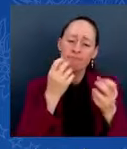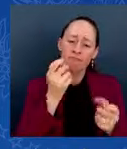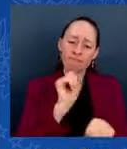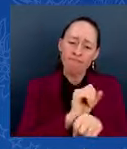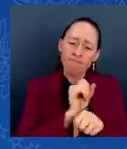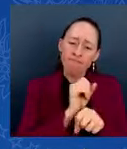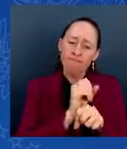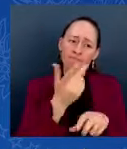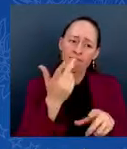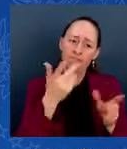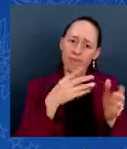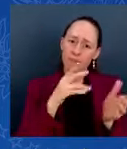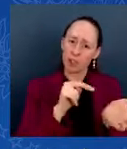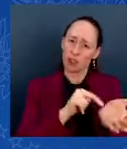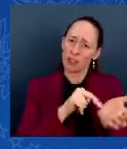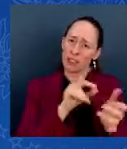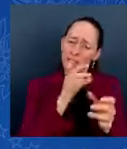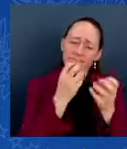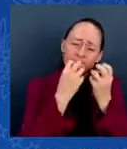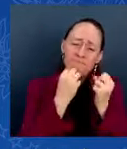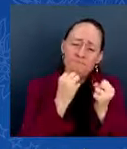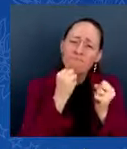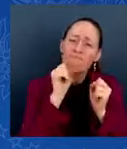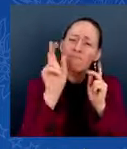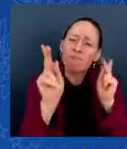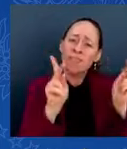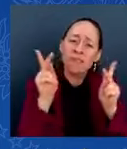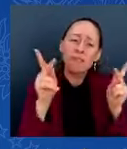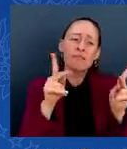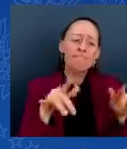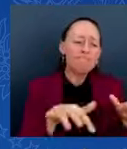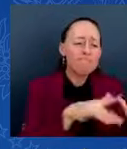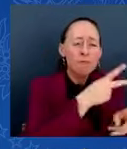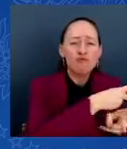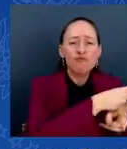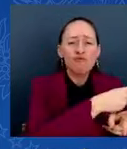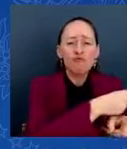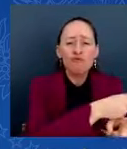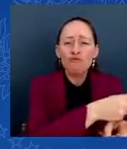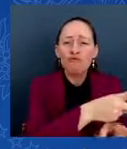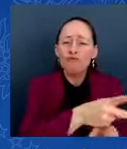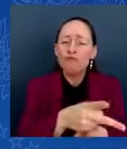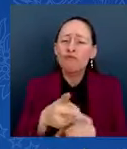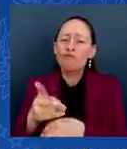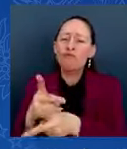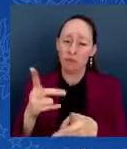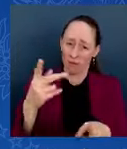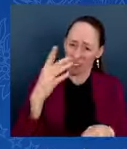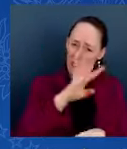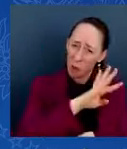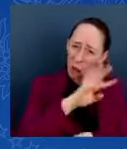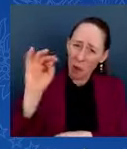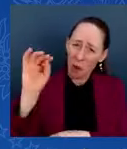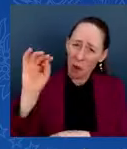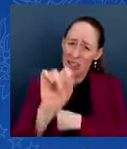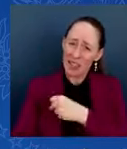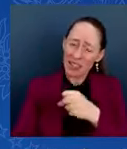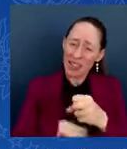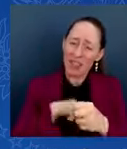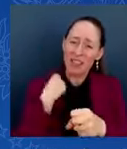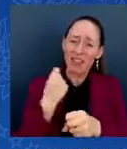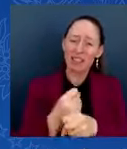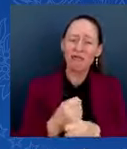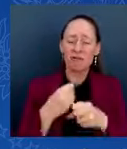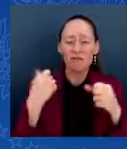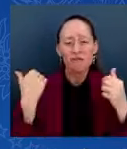that work being what? To care about other people in a way that is about lifting them up and caring about their well-being. So